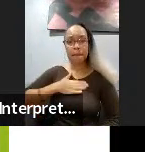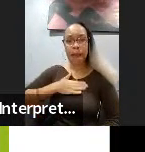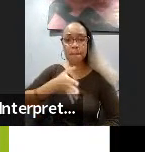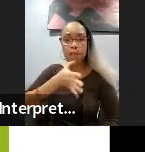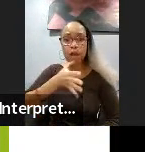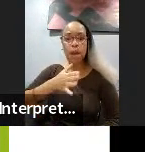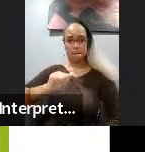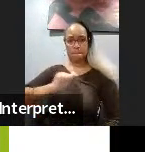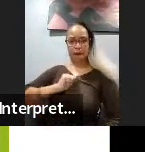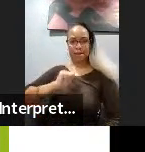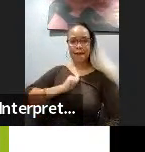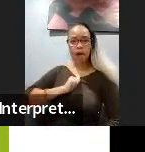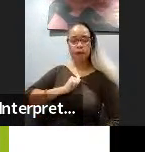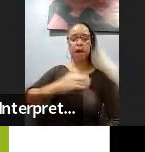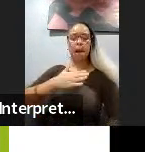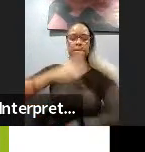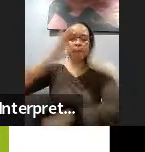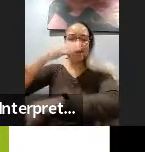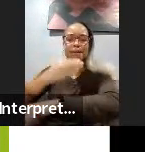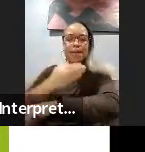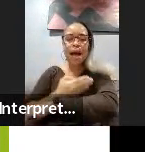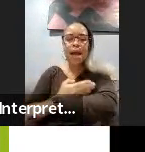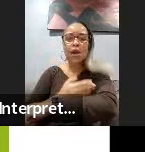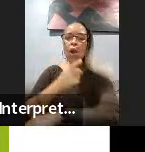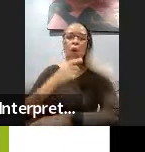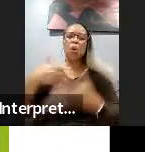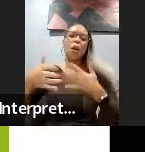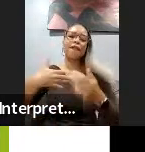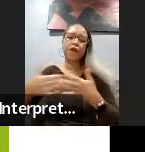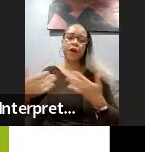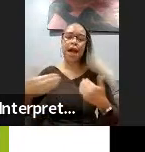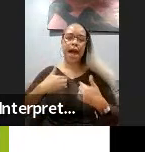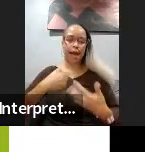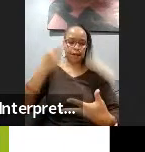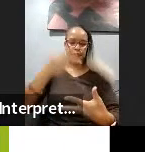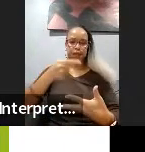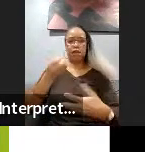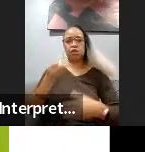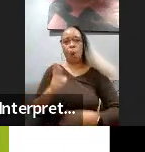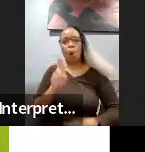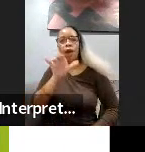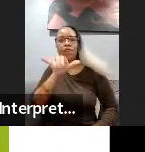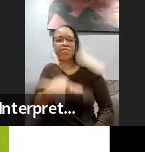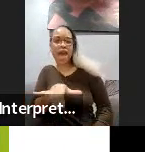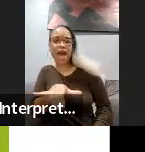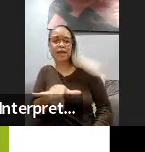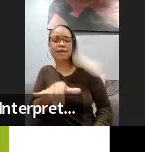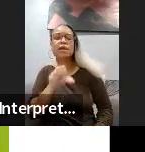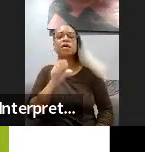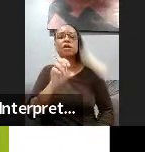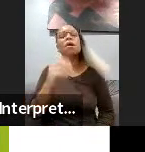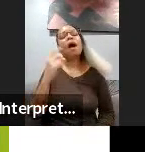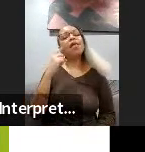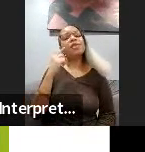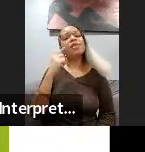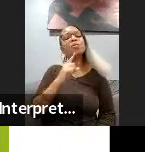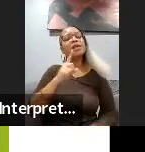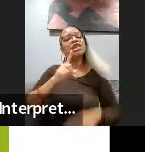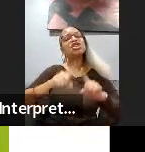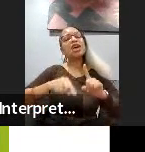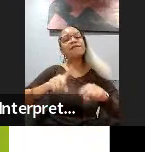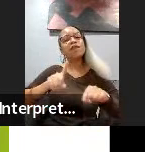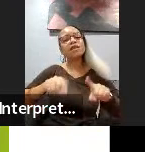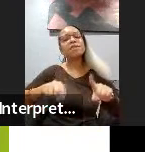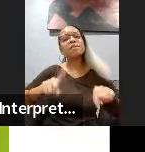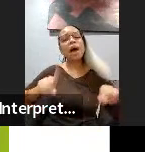myself, my son, or whoever has, this and or that. And so I think we should diversify our